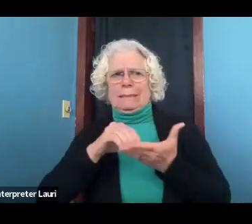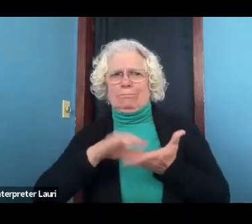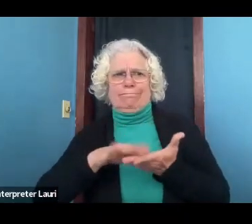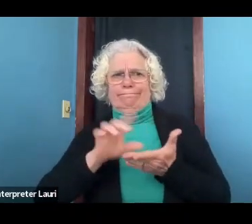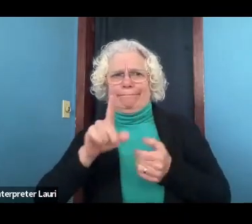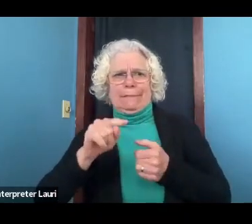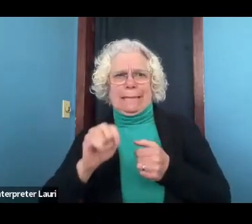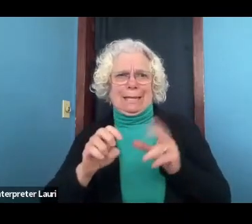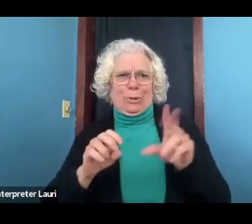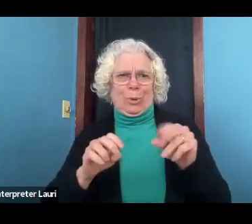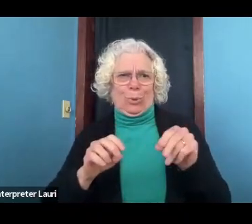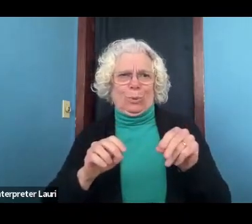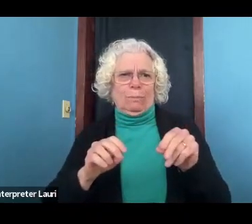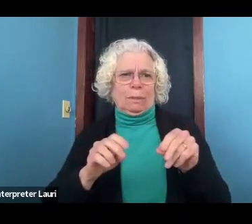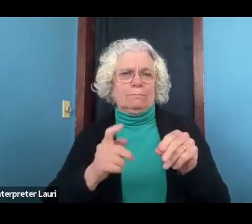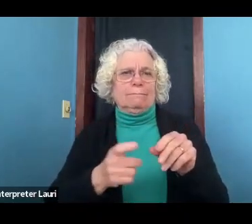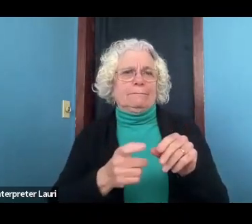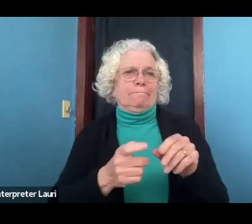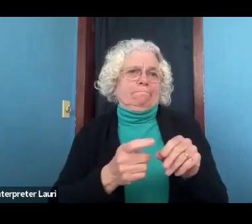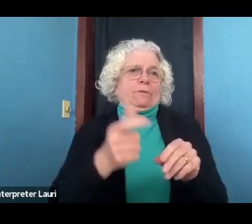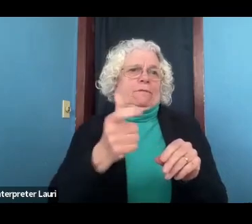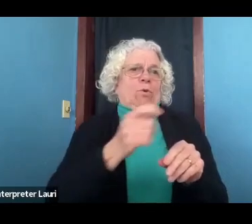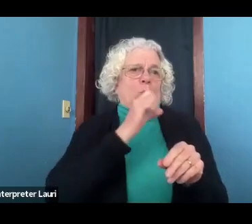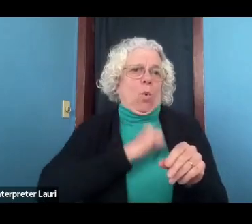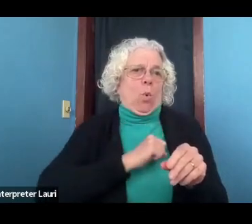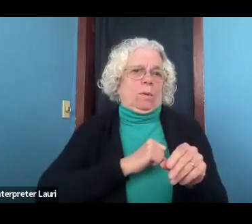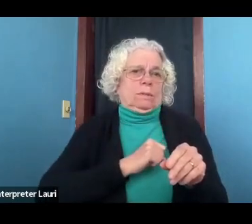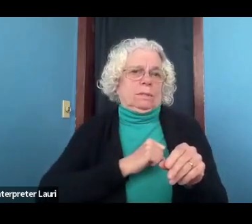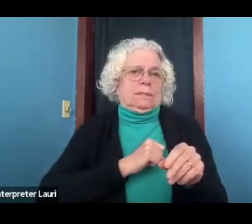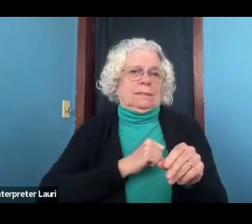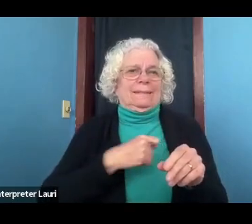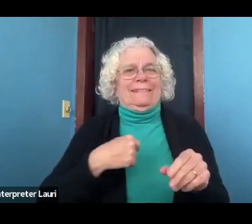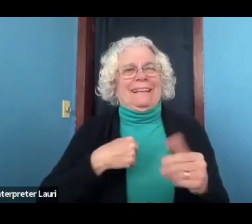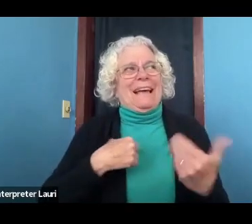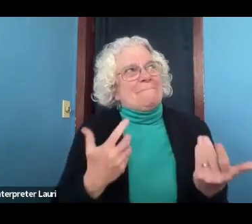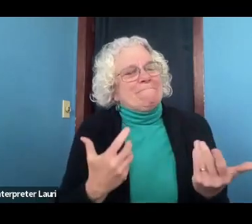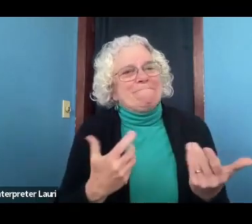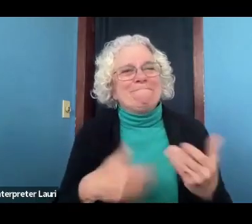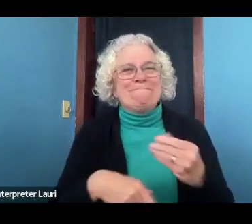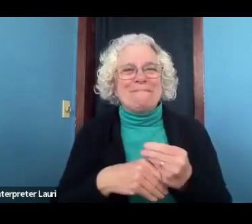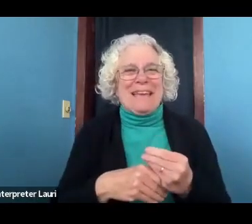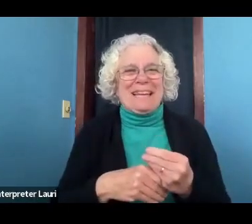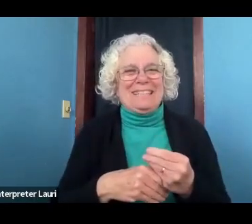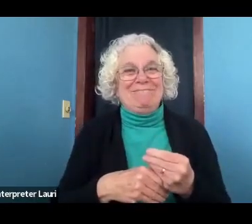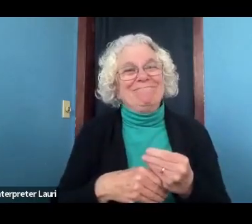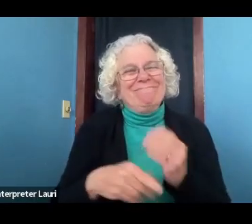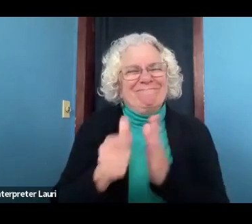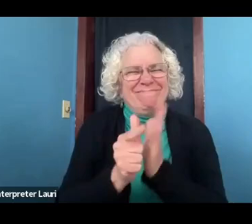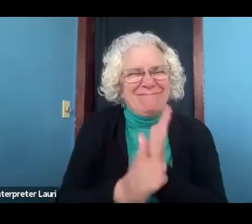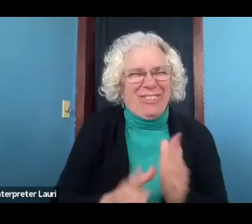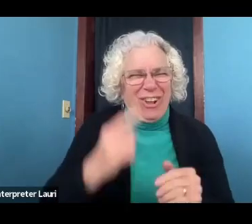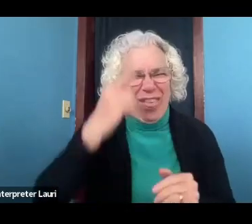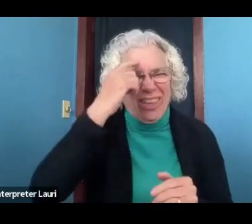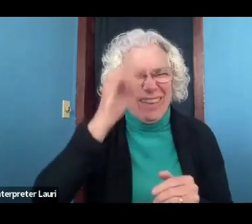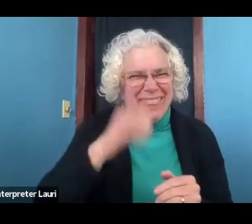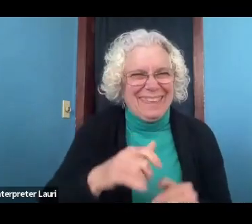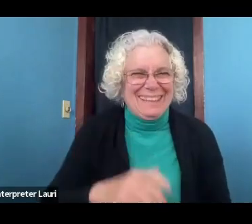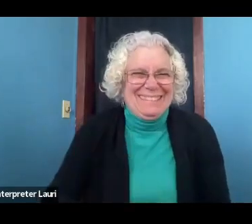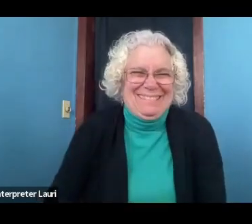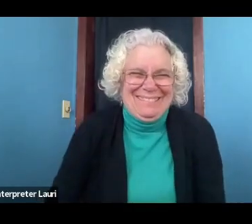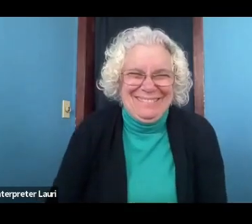I revoke all prior healthcare directives. I'm just being a attorney, making it